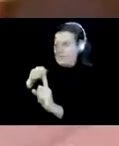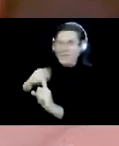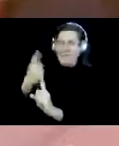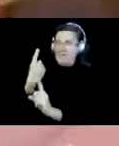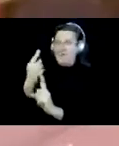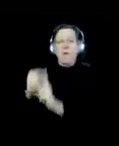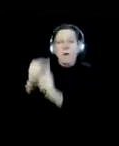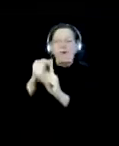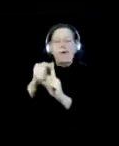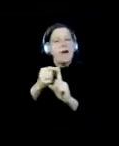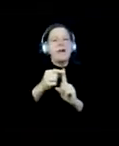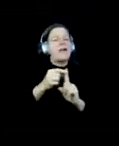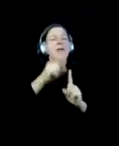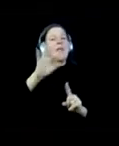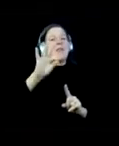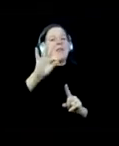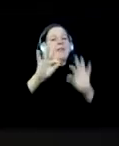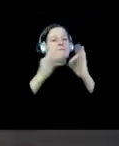family heirloom.